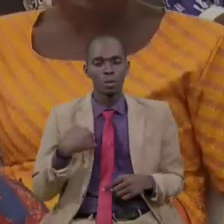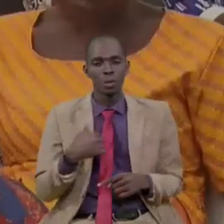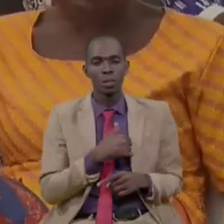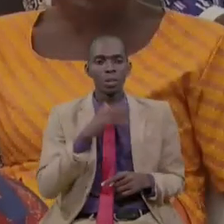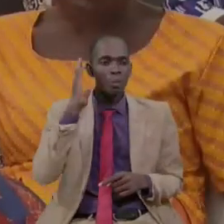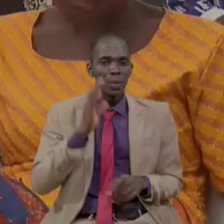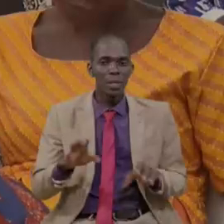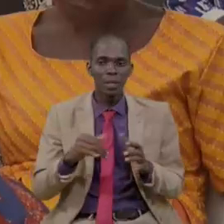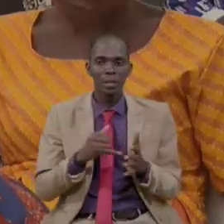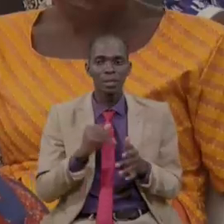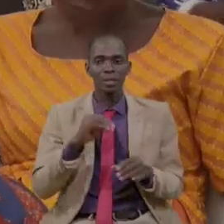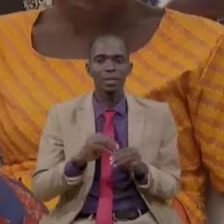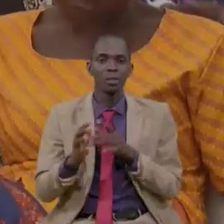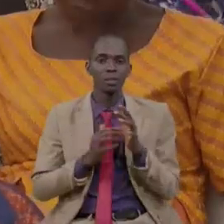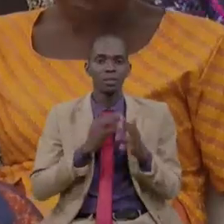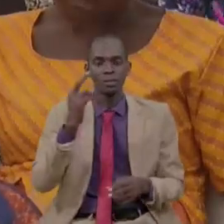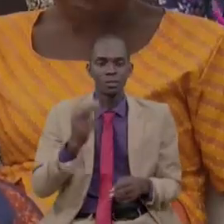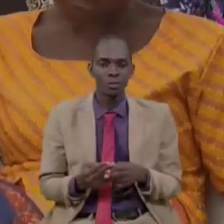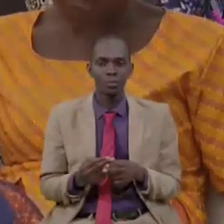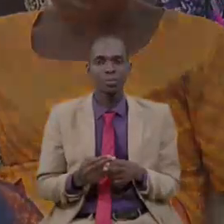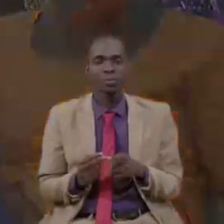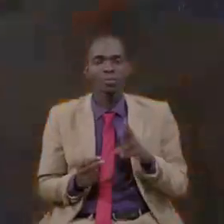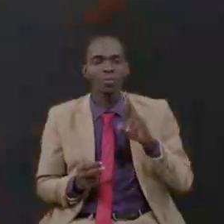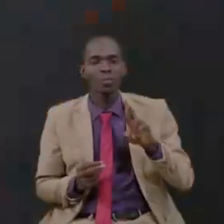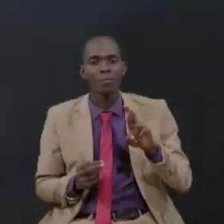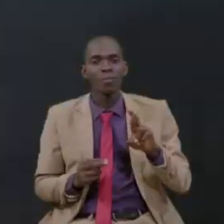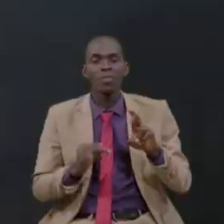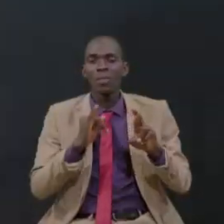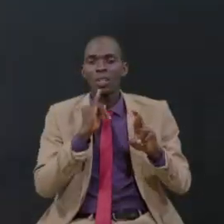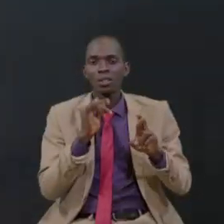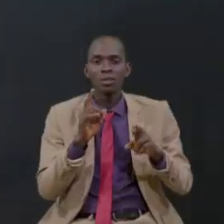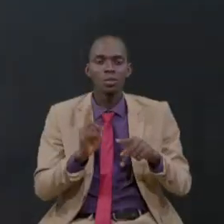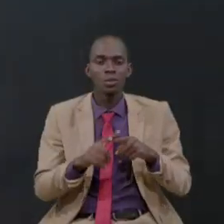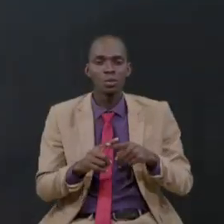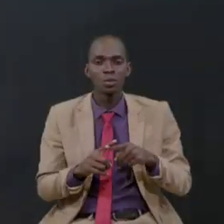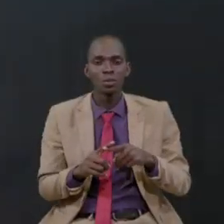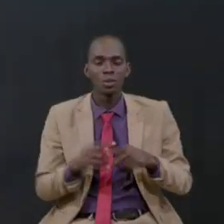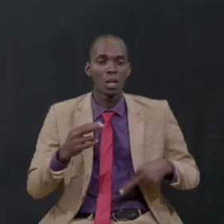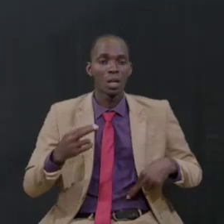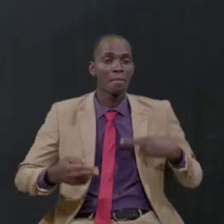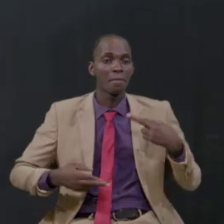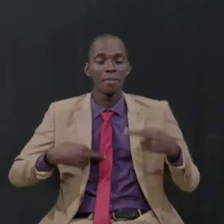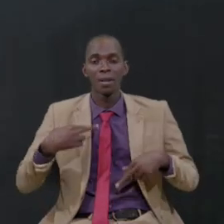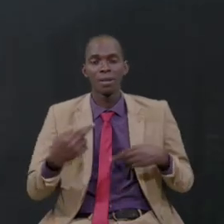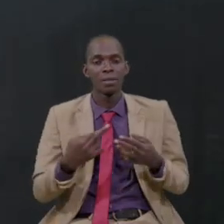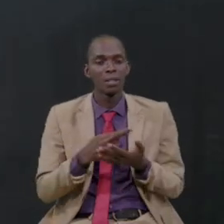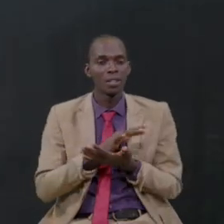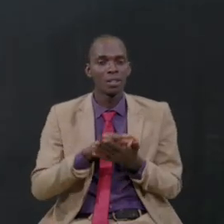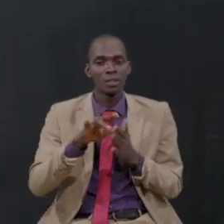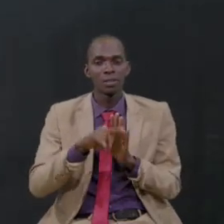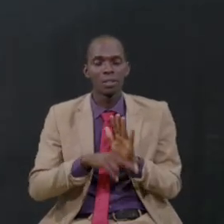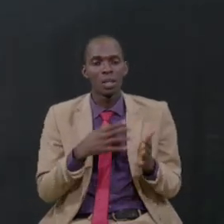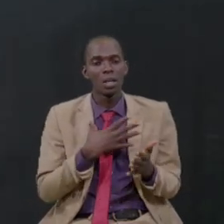name. R is to revive righteousness and holiness